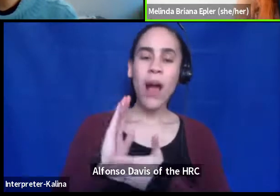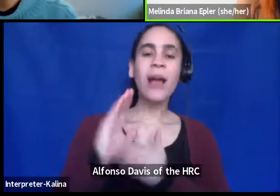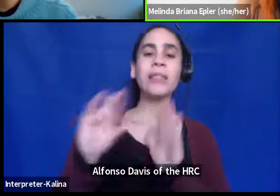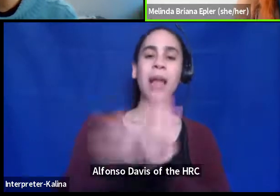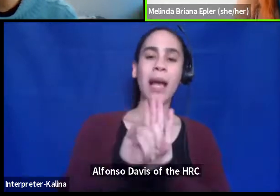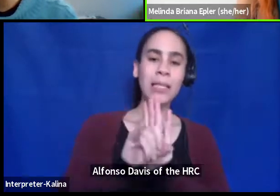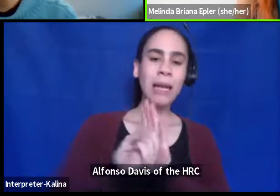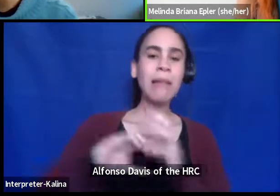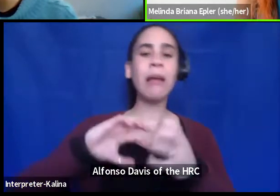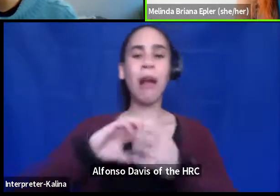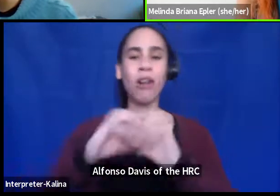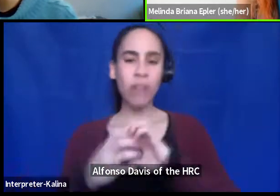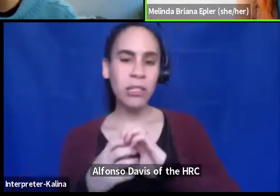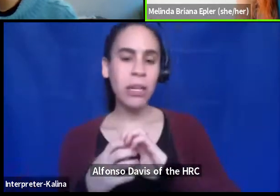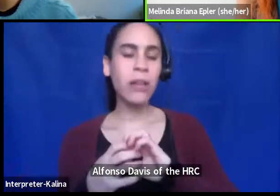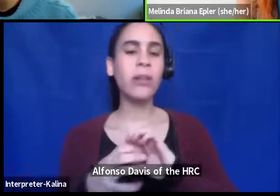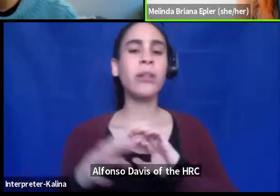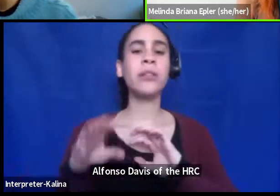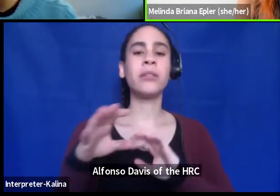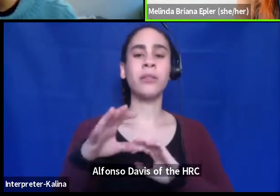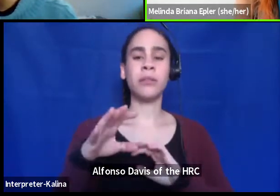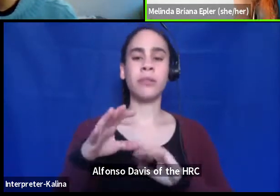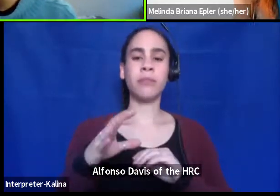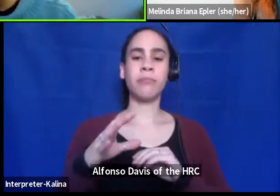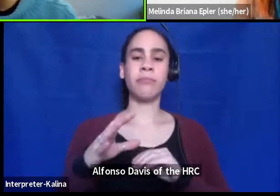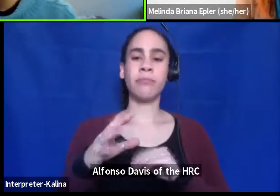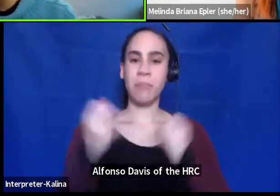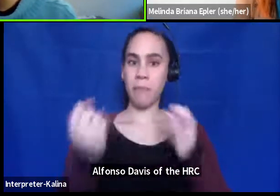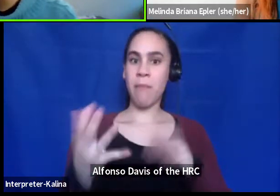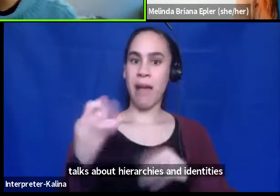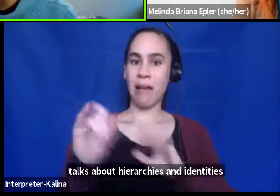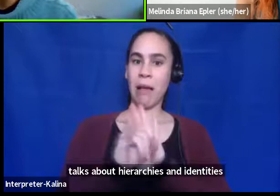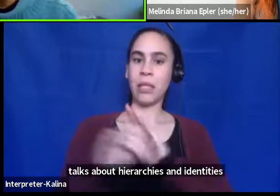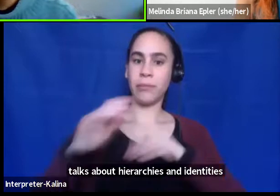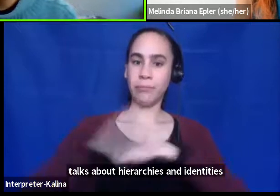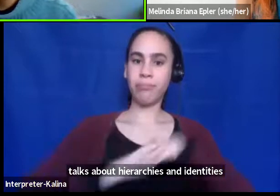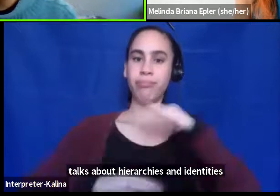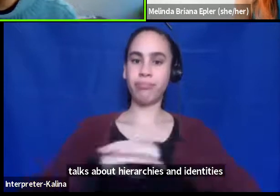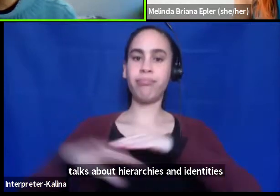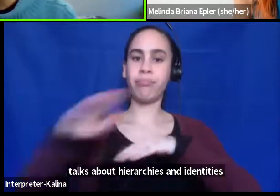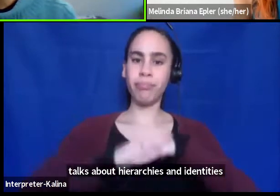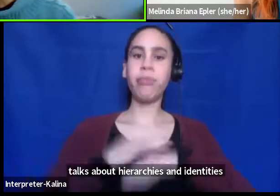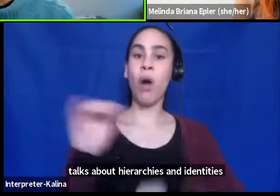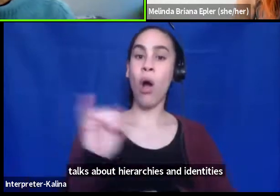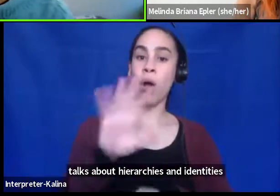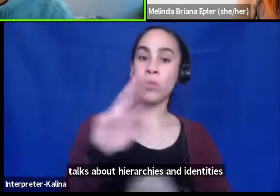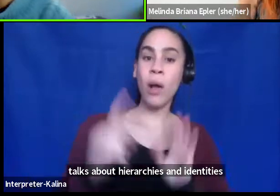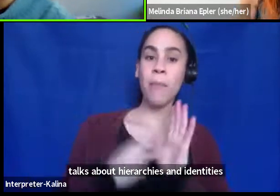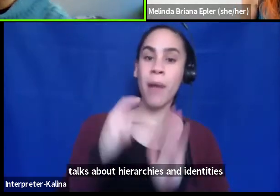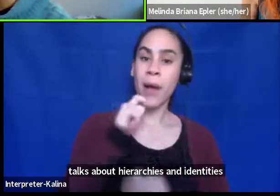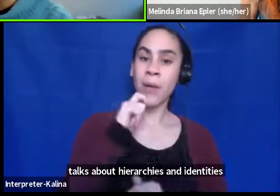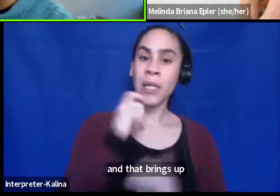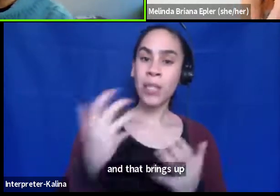right? Your intersectional identities as well as your biraciality. Yeah, and I think these